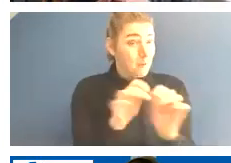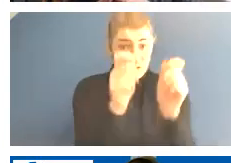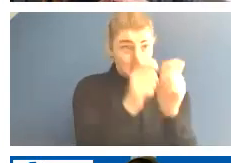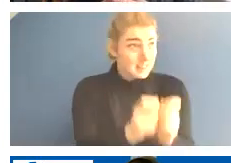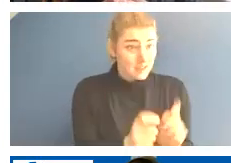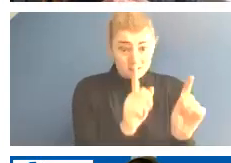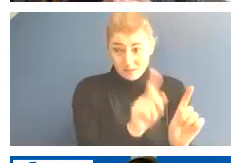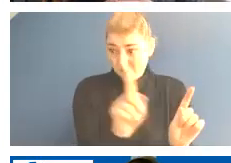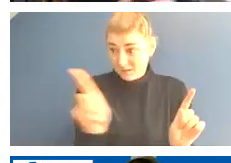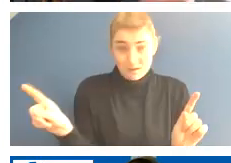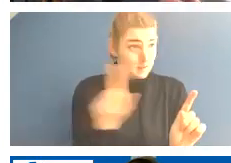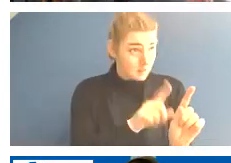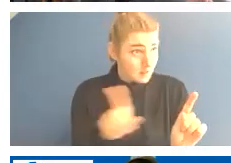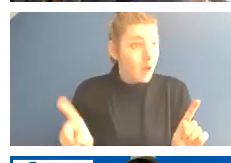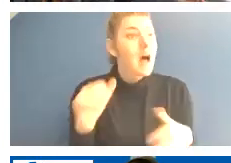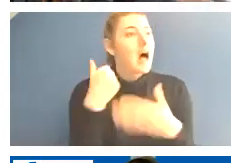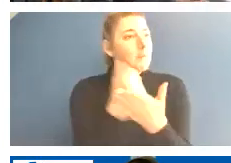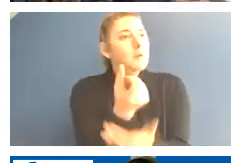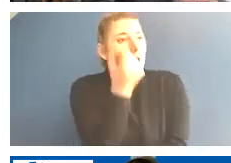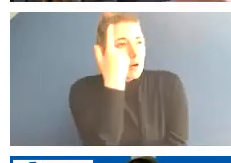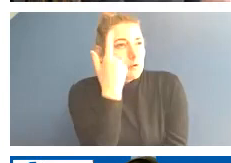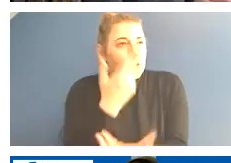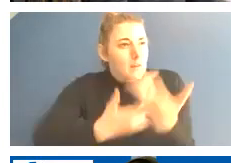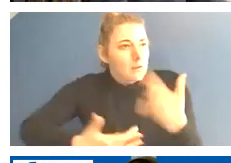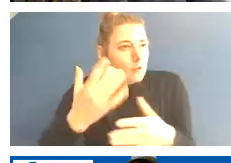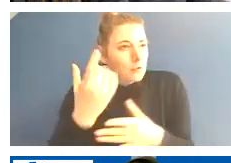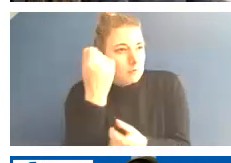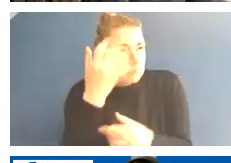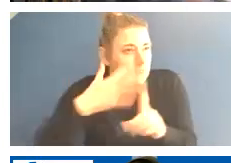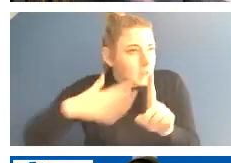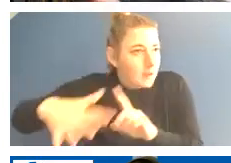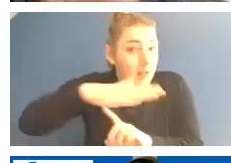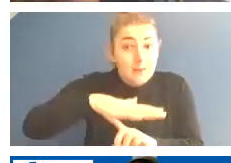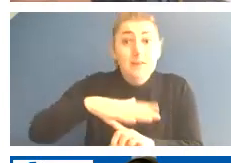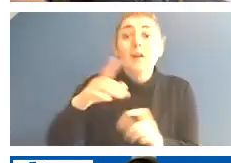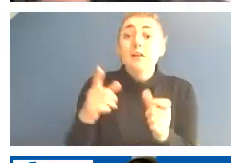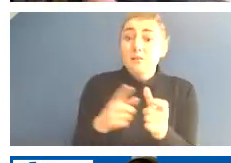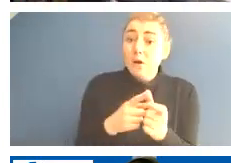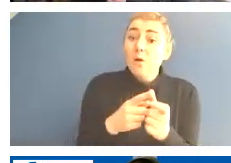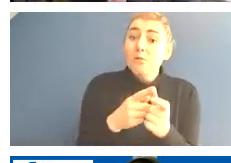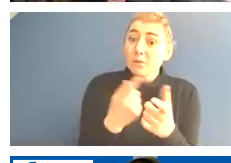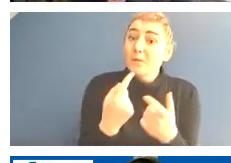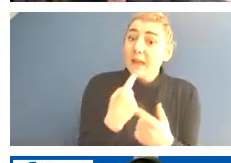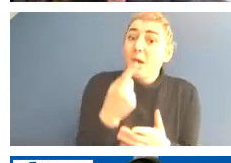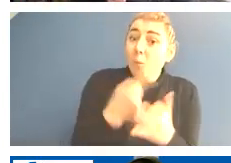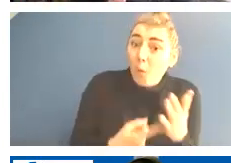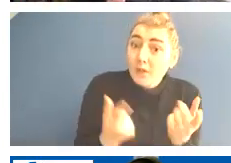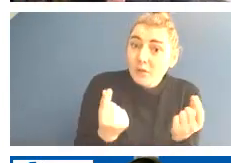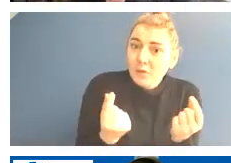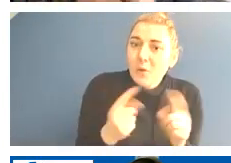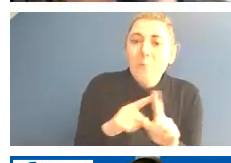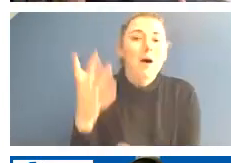social context. So it's important to say what to do, but also why you do that in the first